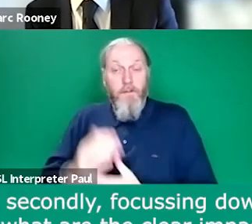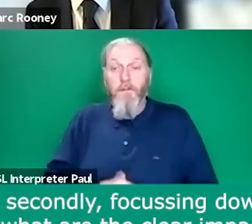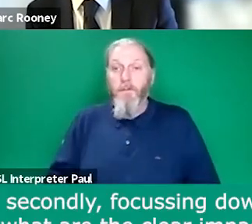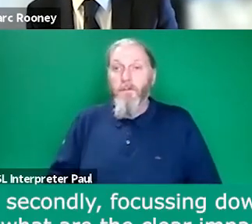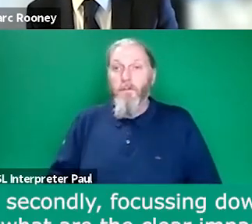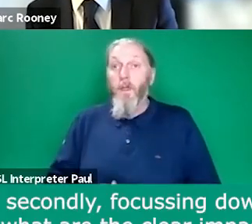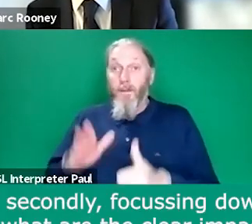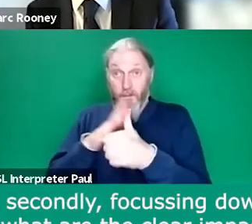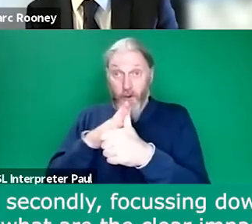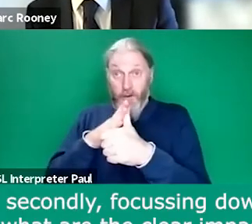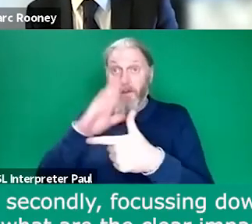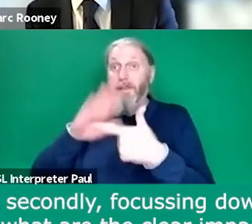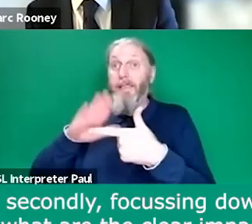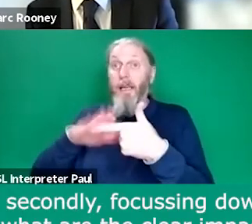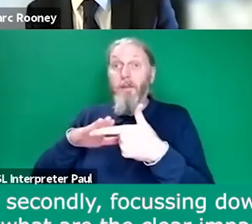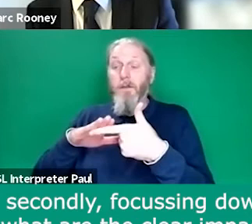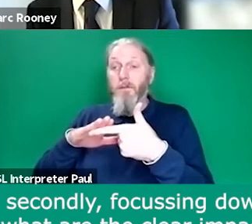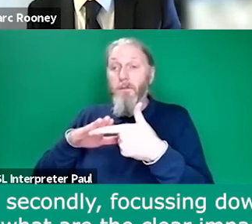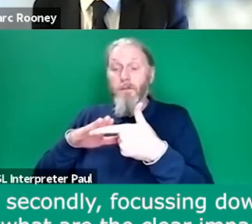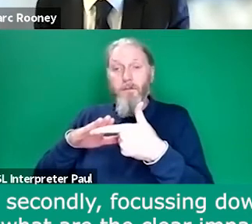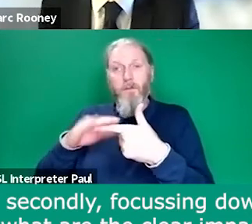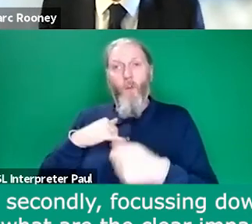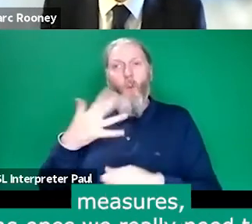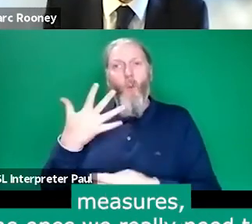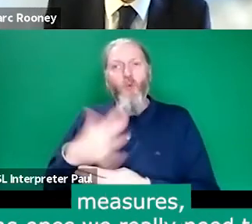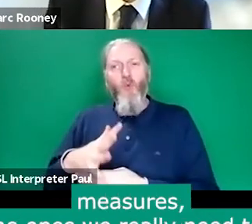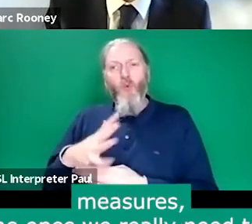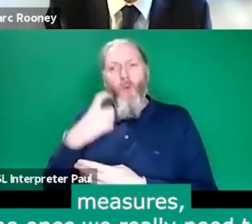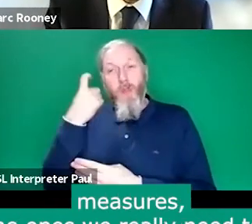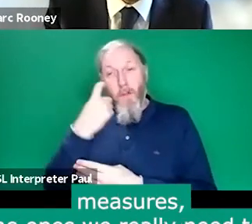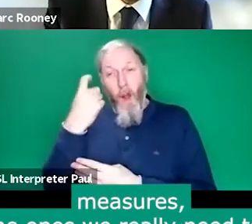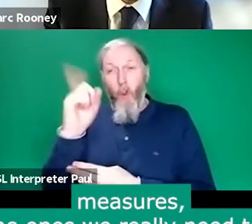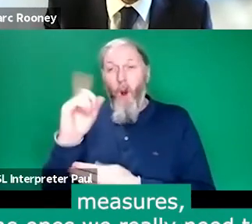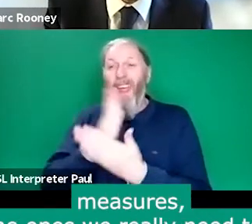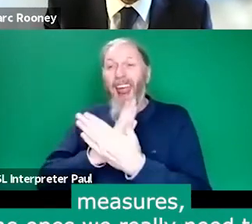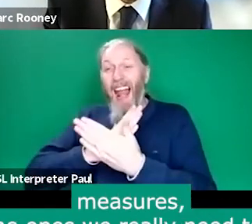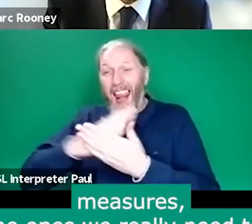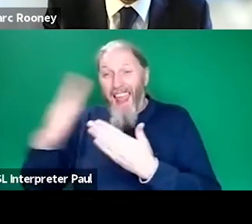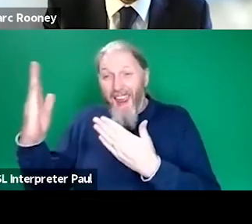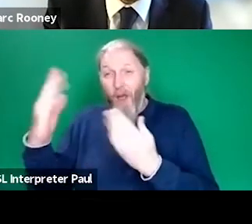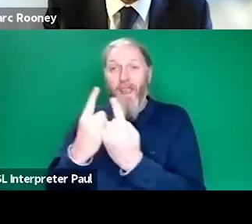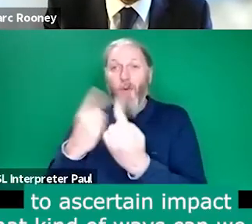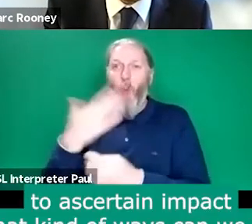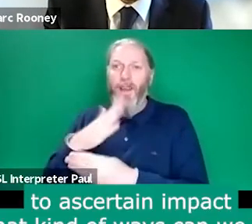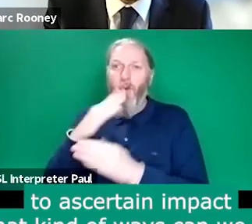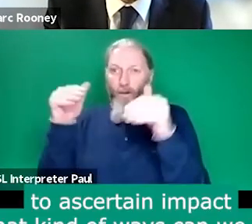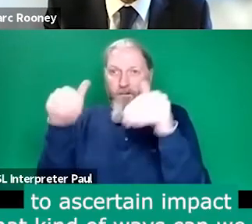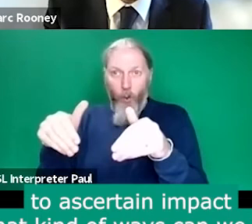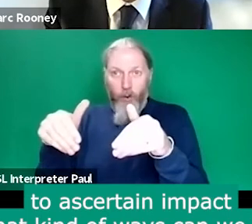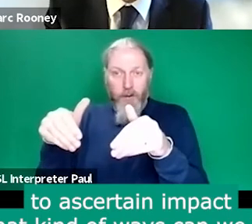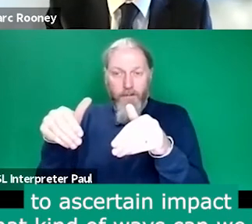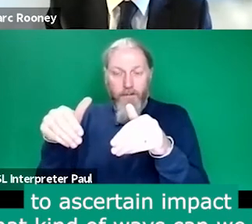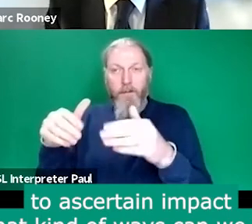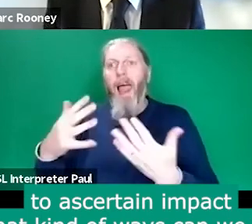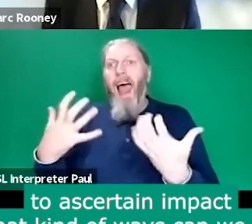And secondly, focusing down on what are the clear impact measures, what are the ones we really need to focus on to